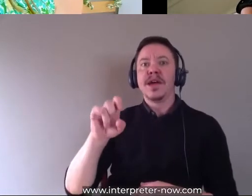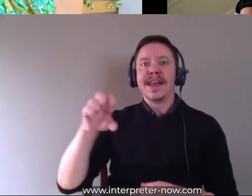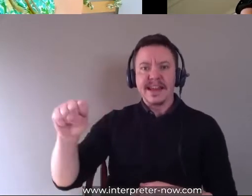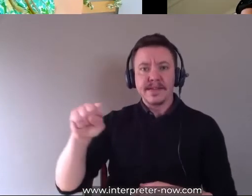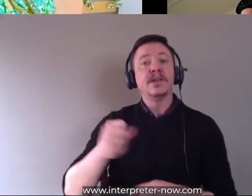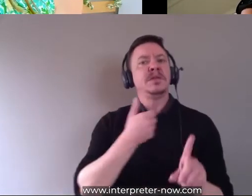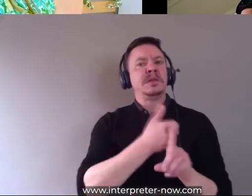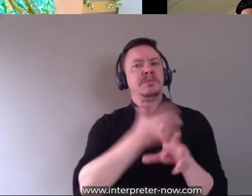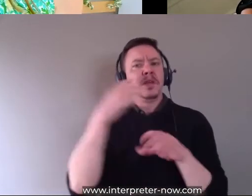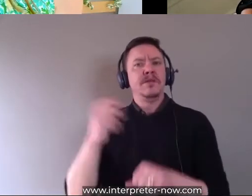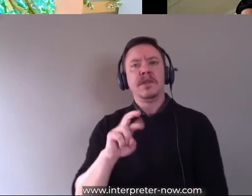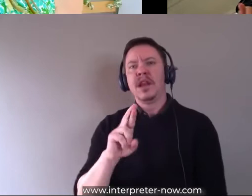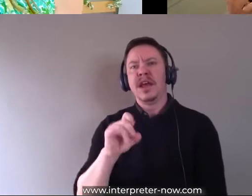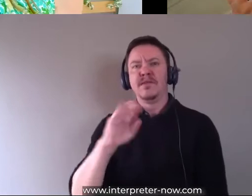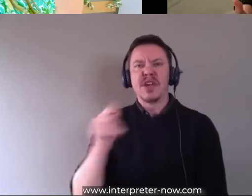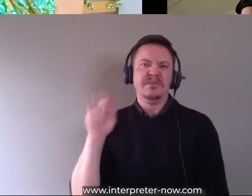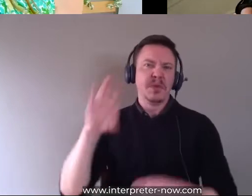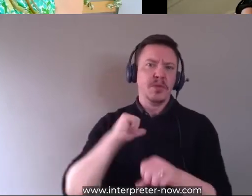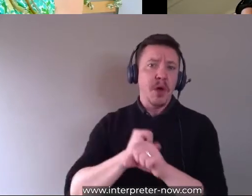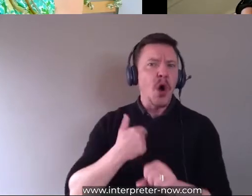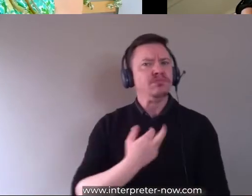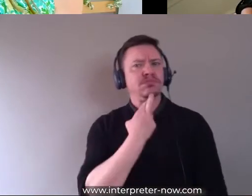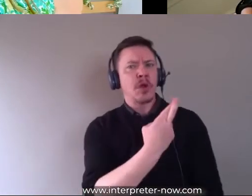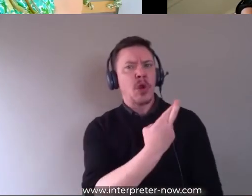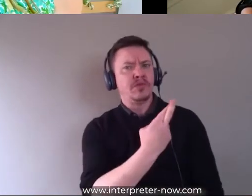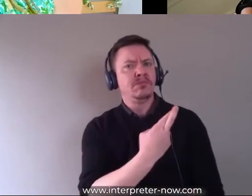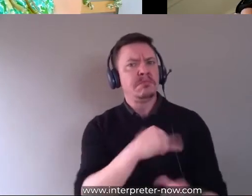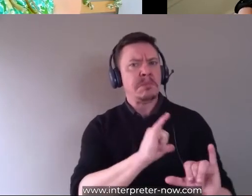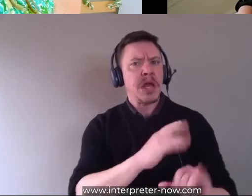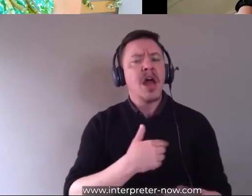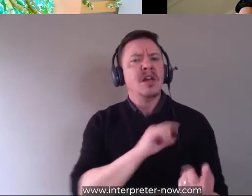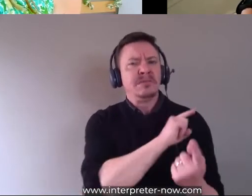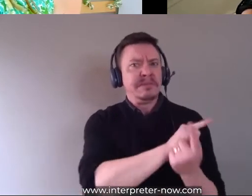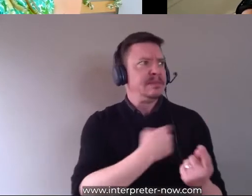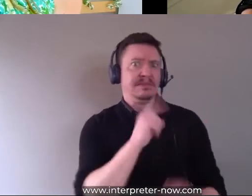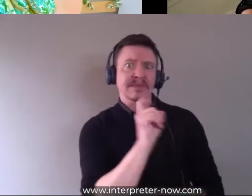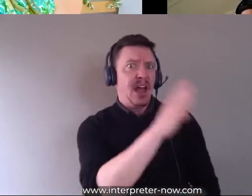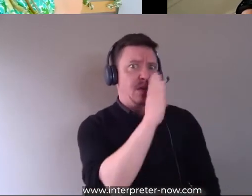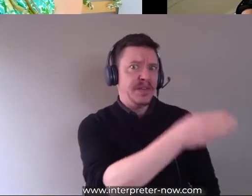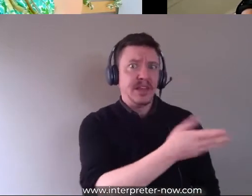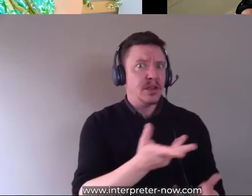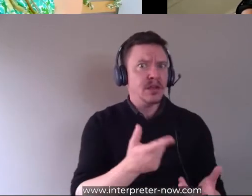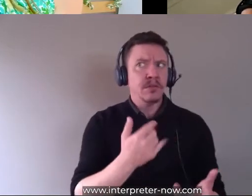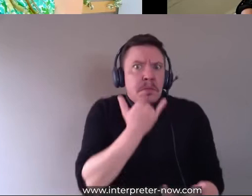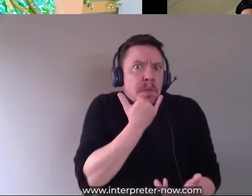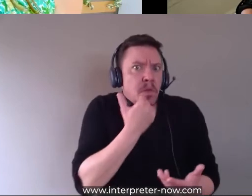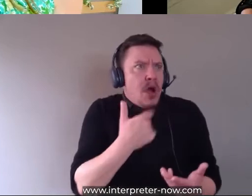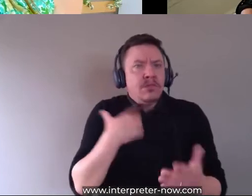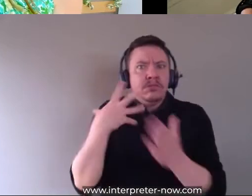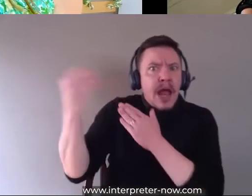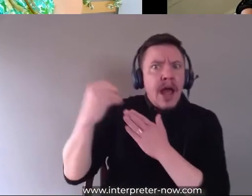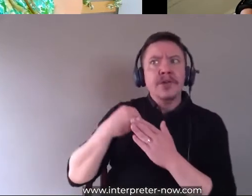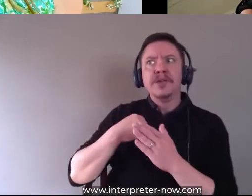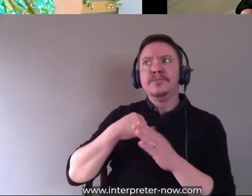and, we had remained very close, and I just asked him, honestly, I said, what did I do wrong here? What,